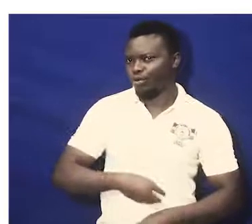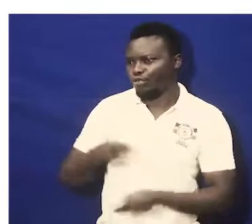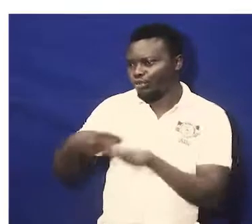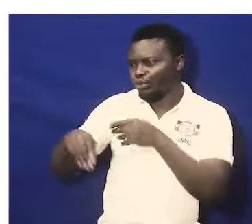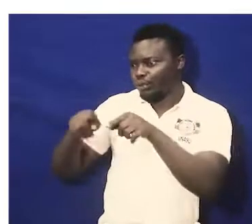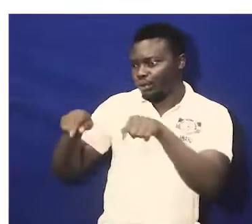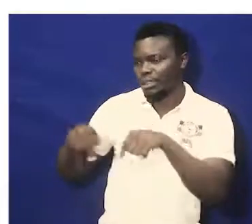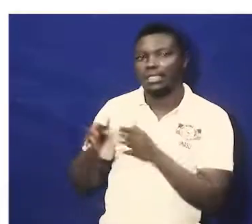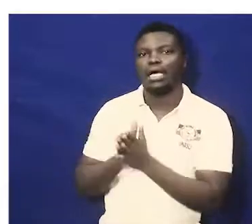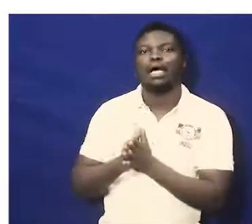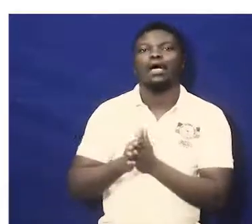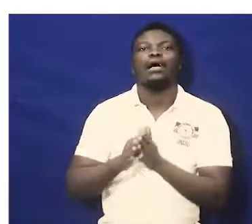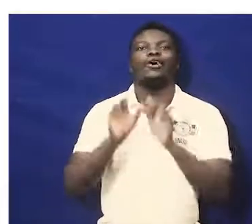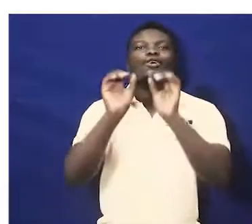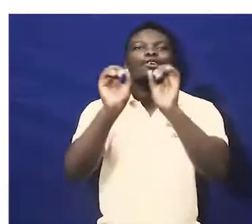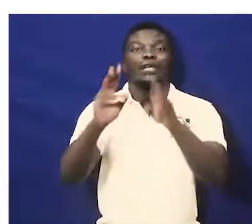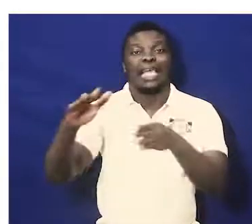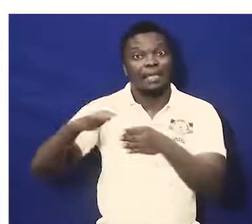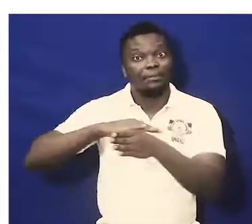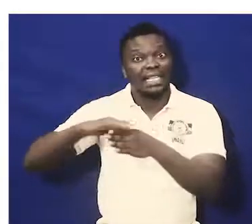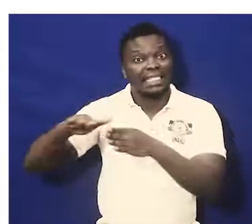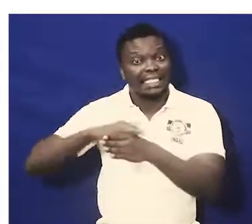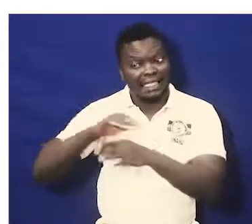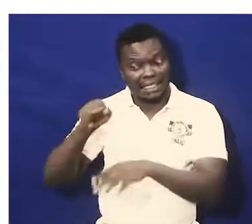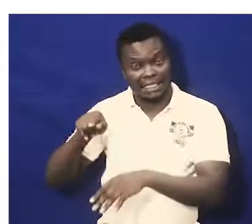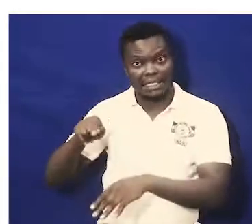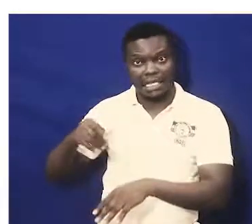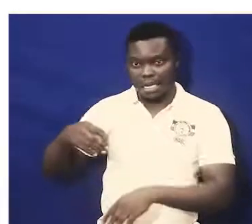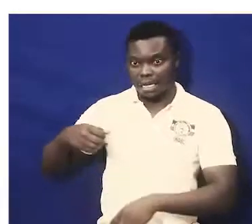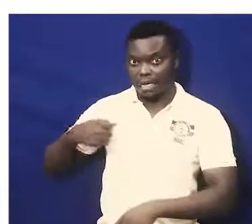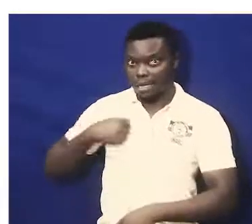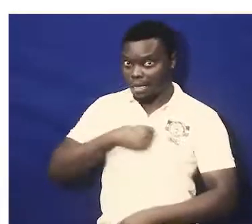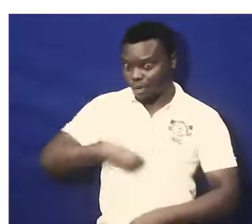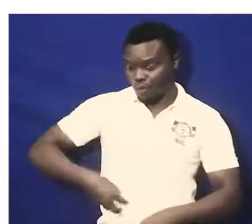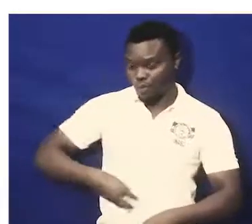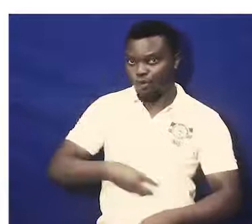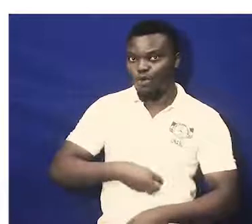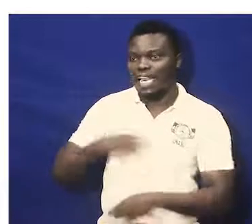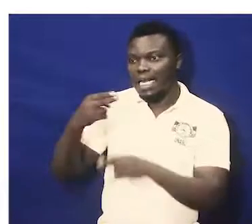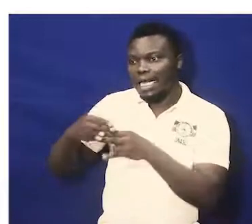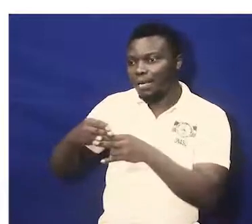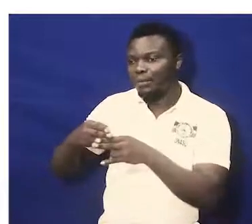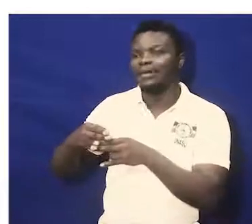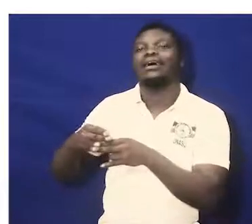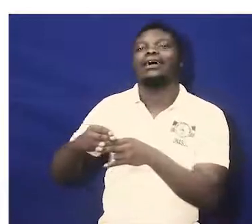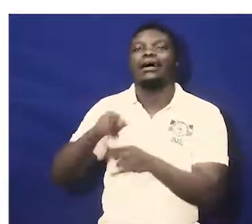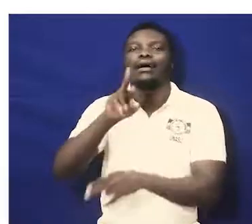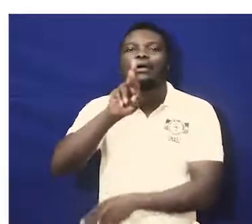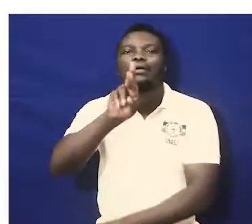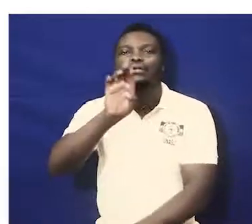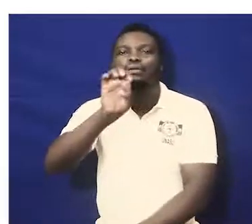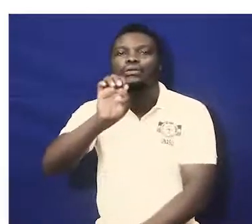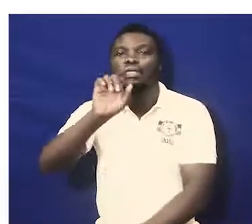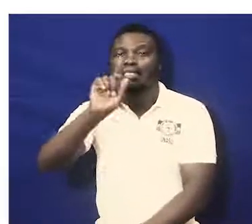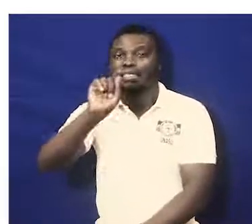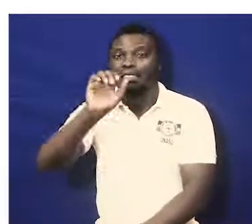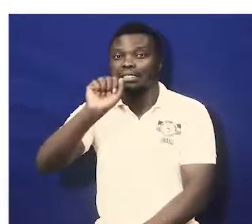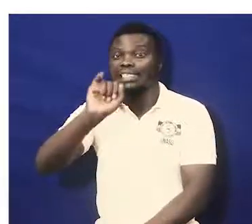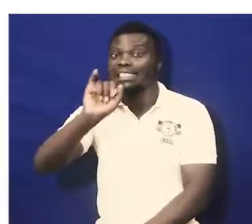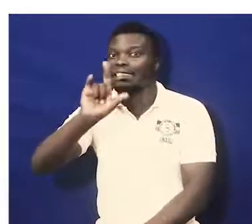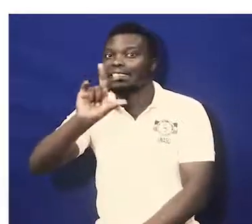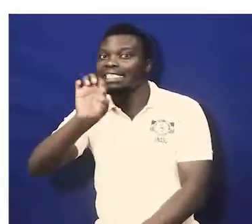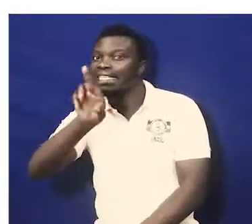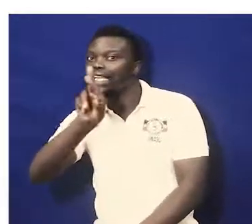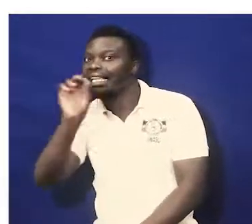In business, Nalongo is referred to as a retailer.